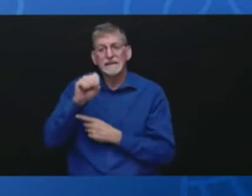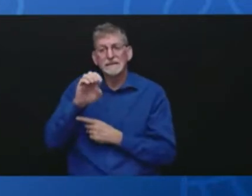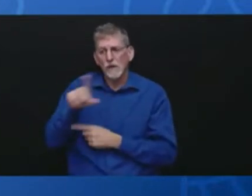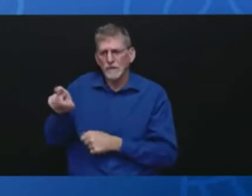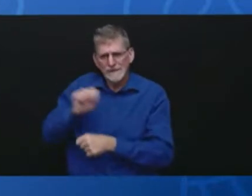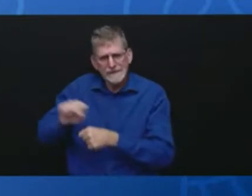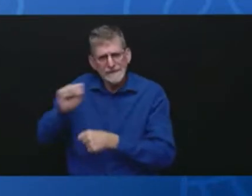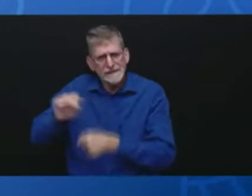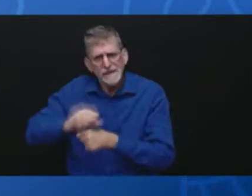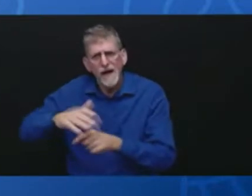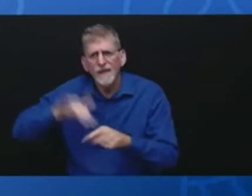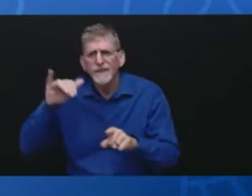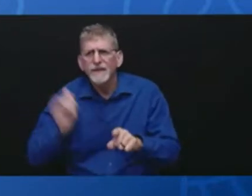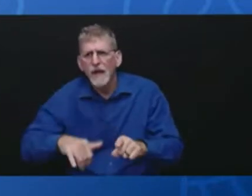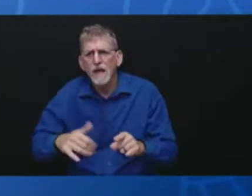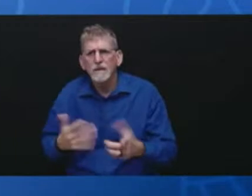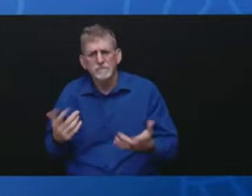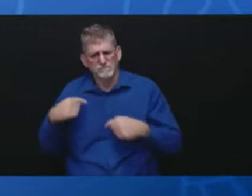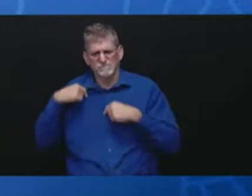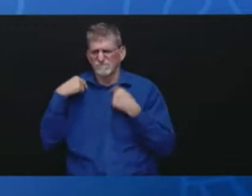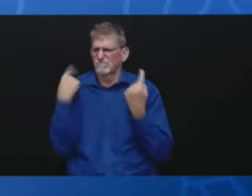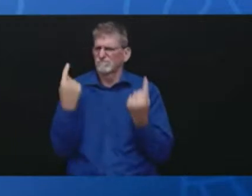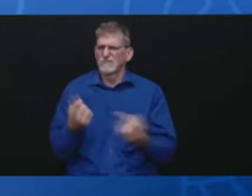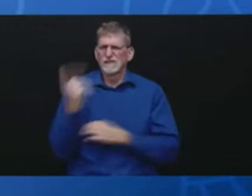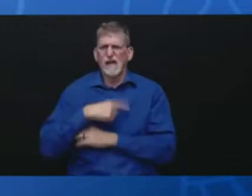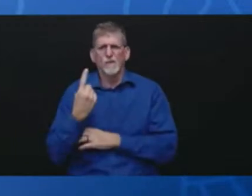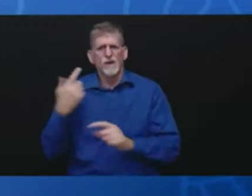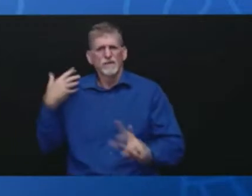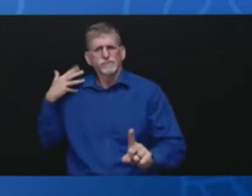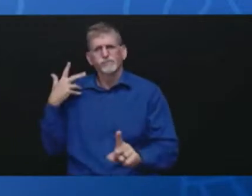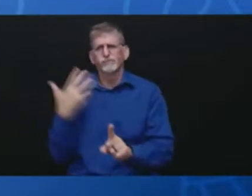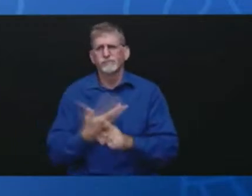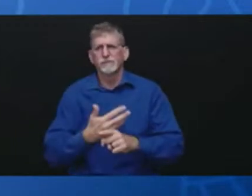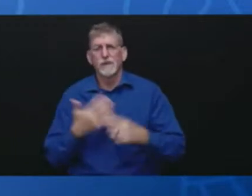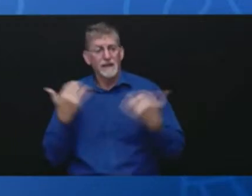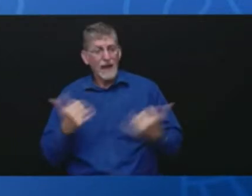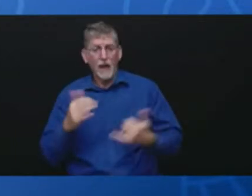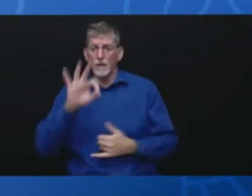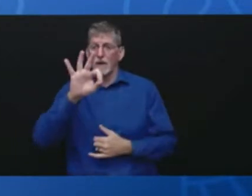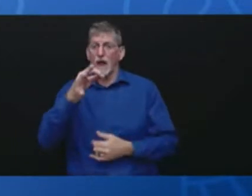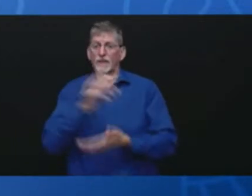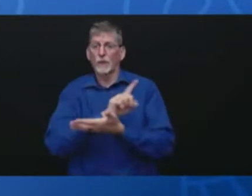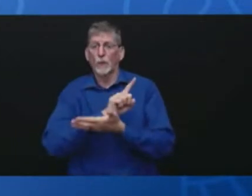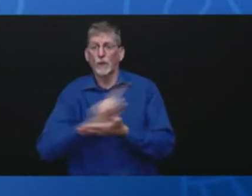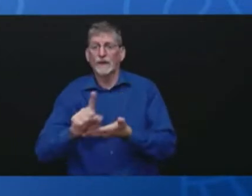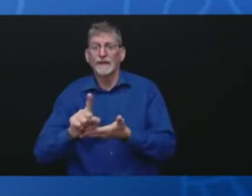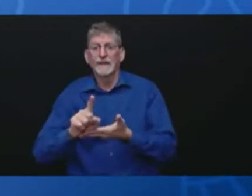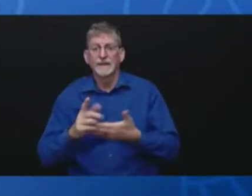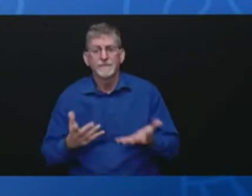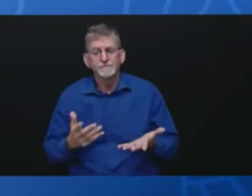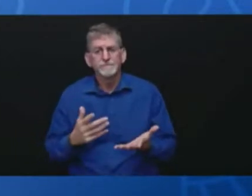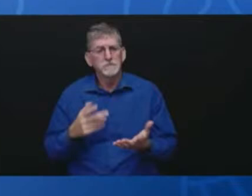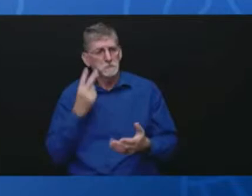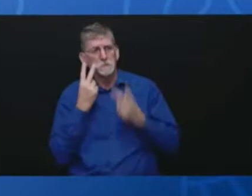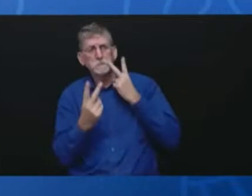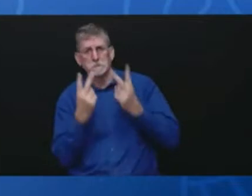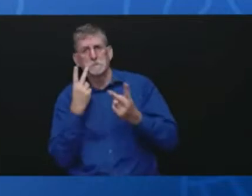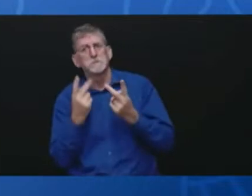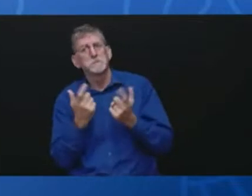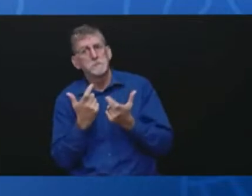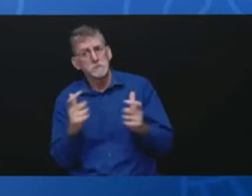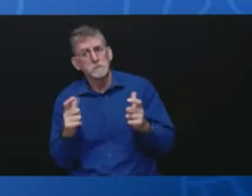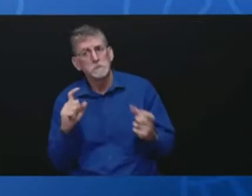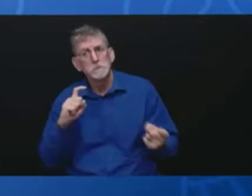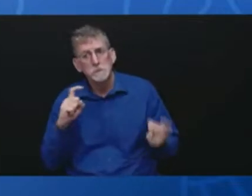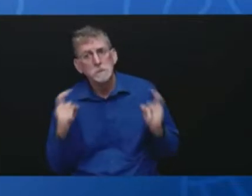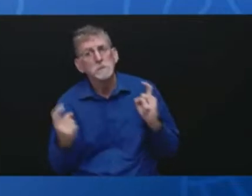day one, which is, what are we in, the 9th week at this point. And dramatic changes have already occurred. Fabulous changes have occurred